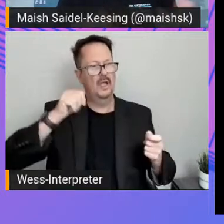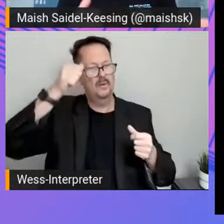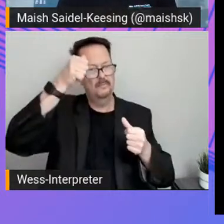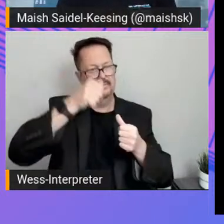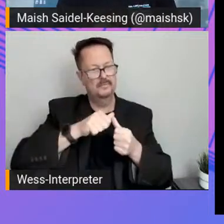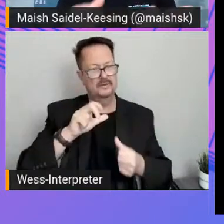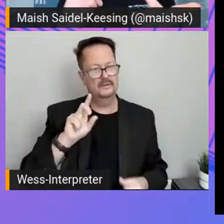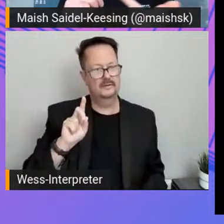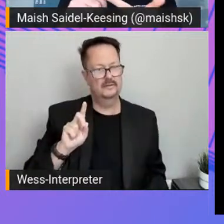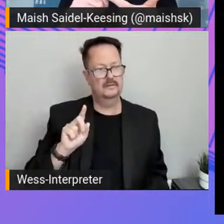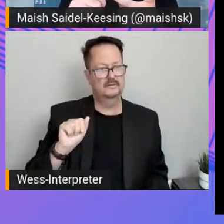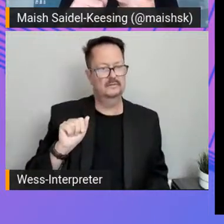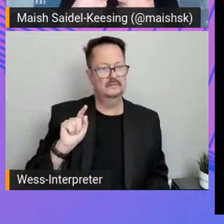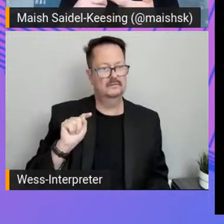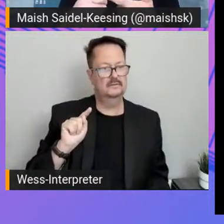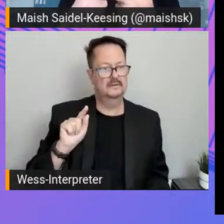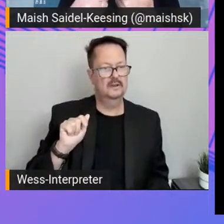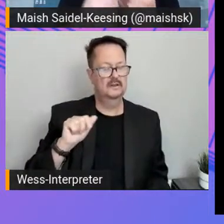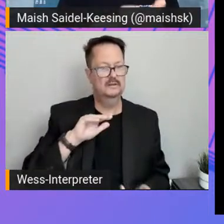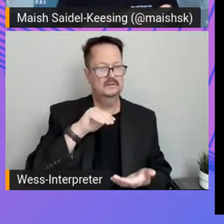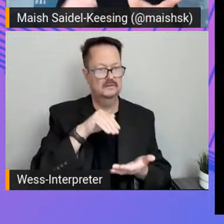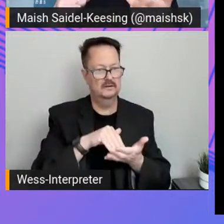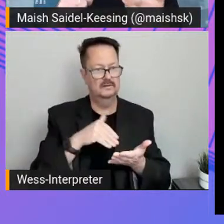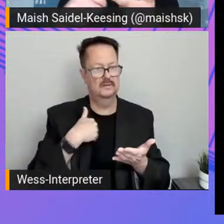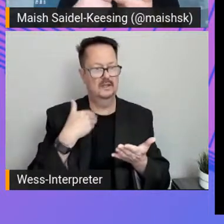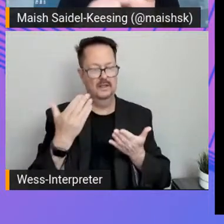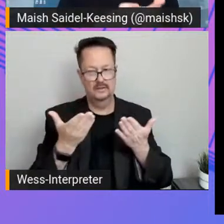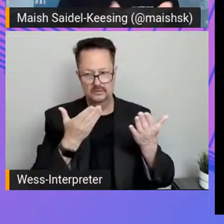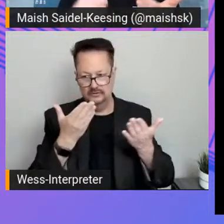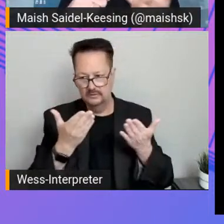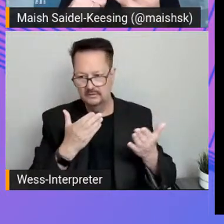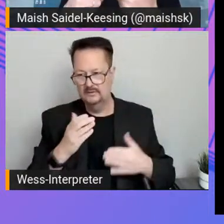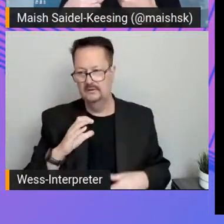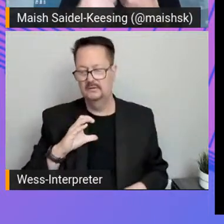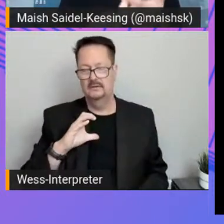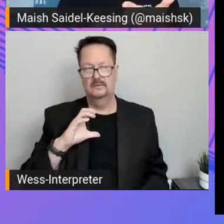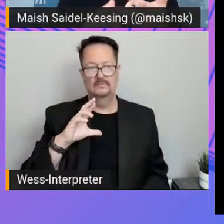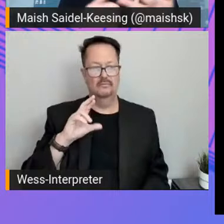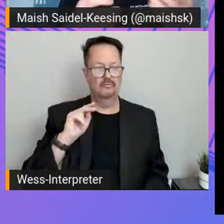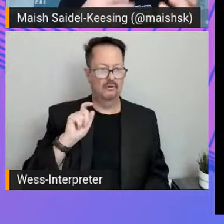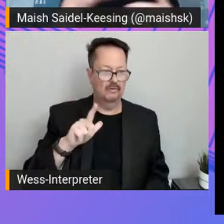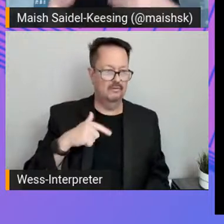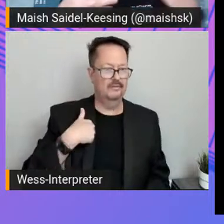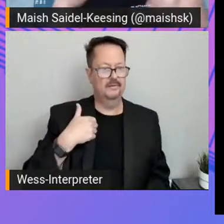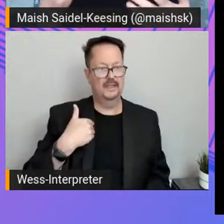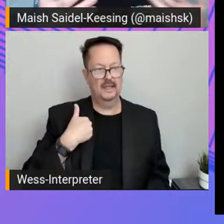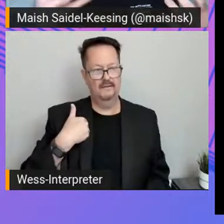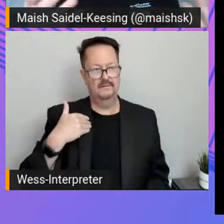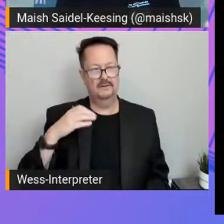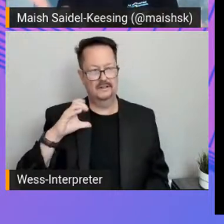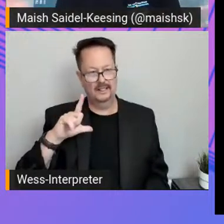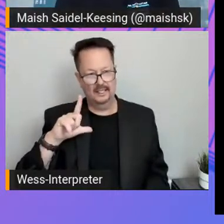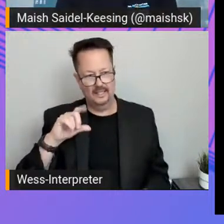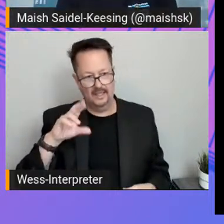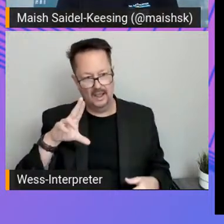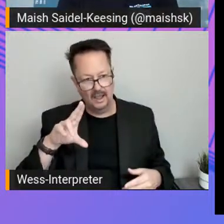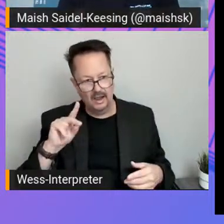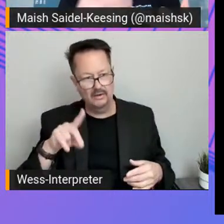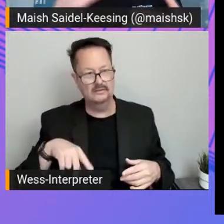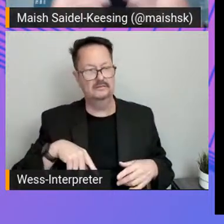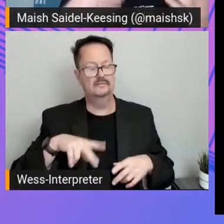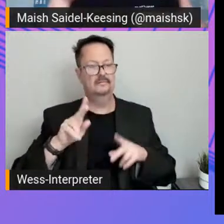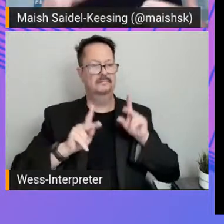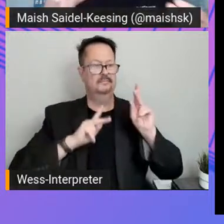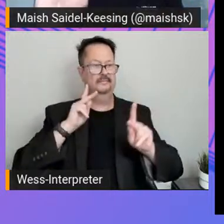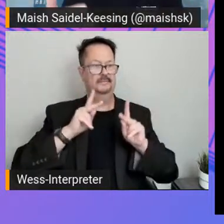had server sprawl, then we had cluster sprawl on VMware, and then we had clouds. People are talking about everything, resource